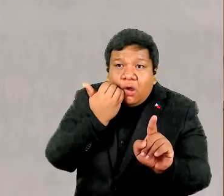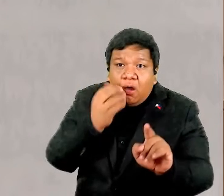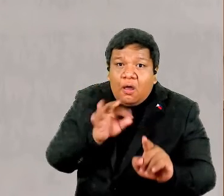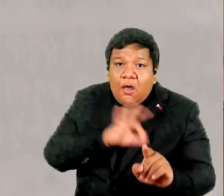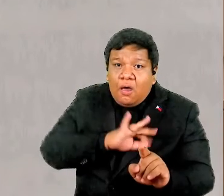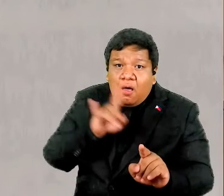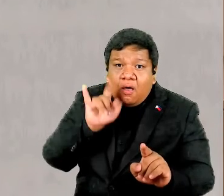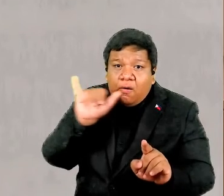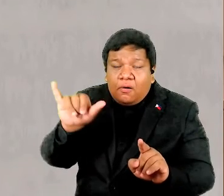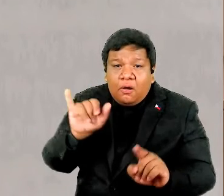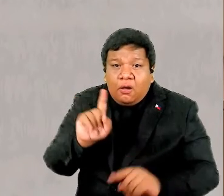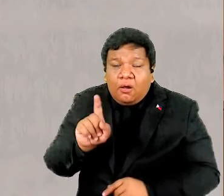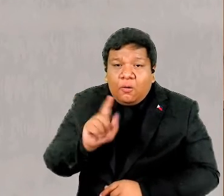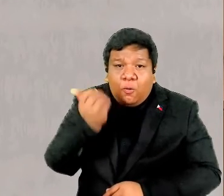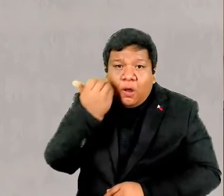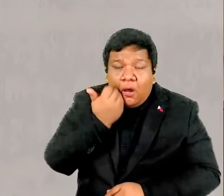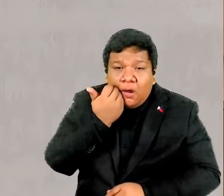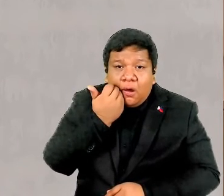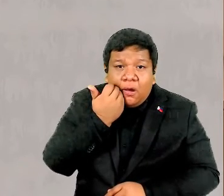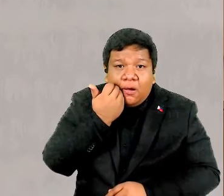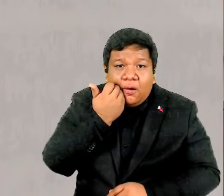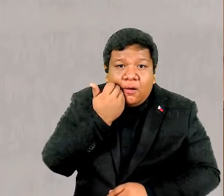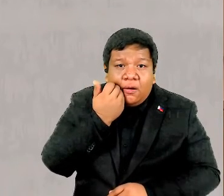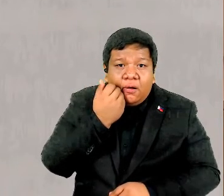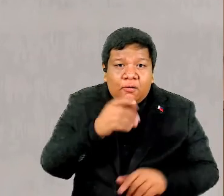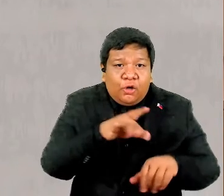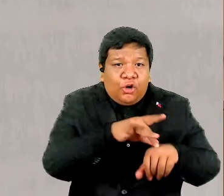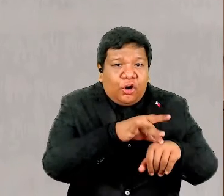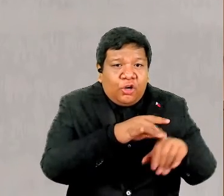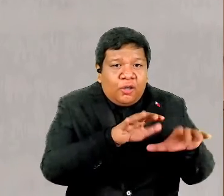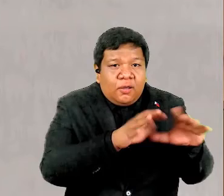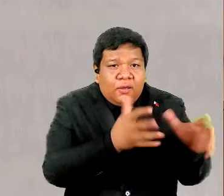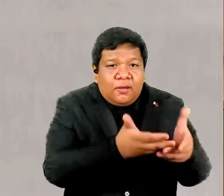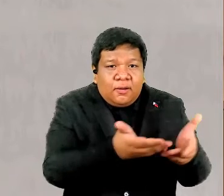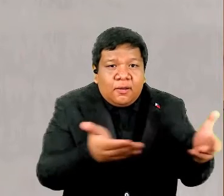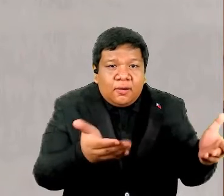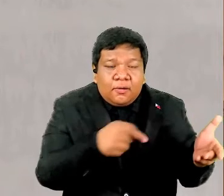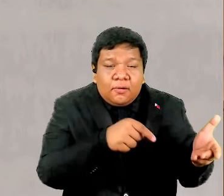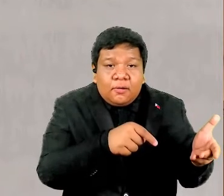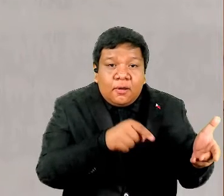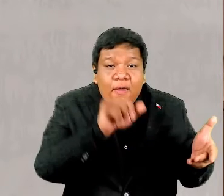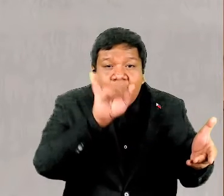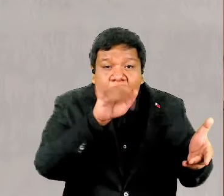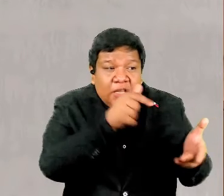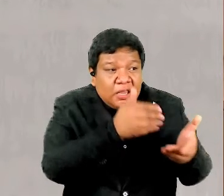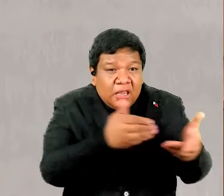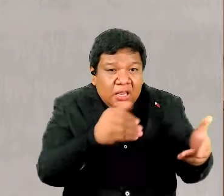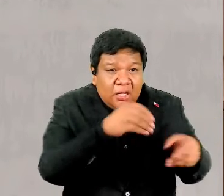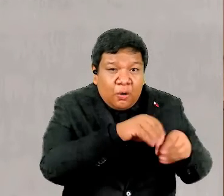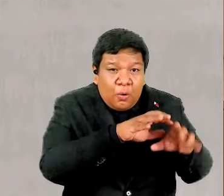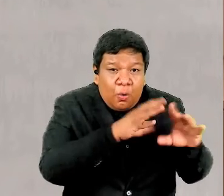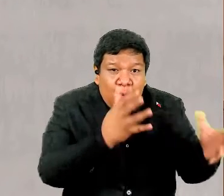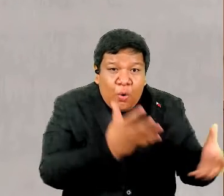gaining eternal treasure. And what is that? His earthly treasure. If